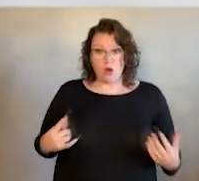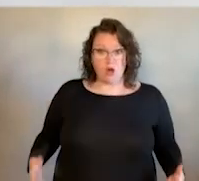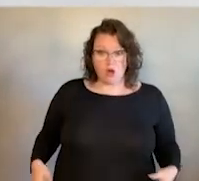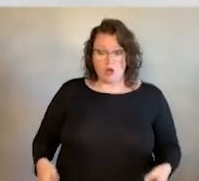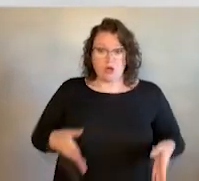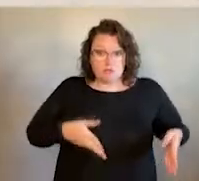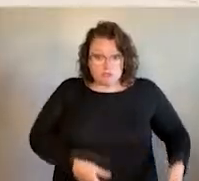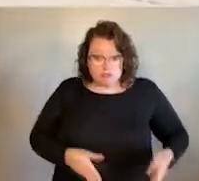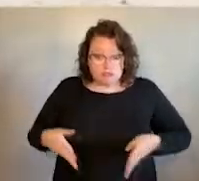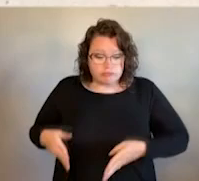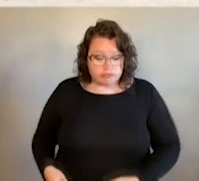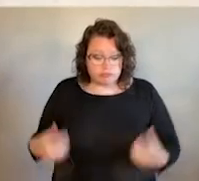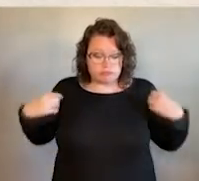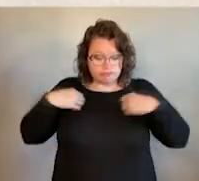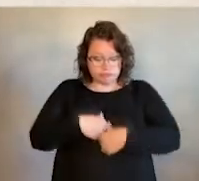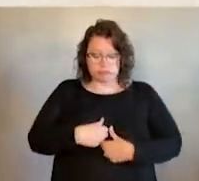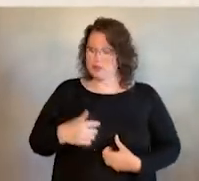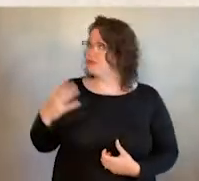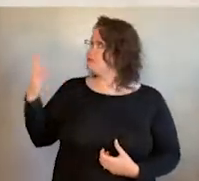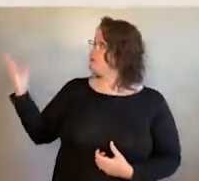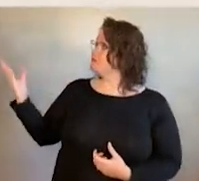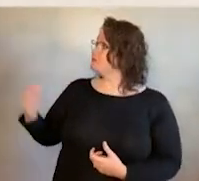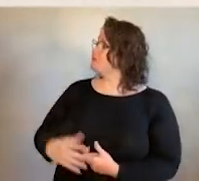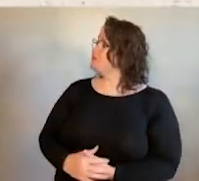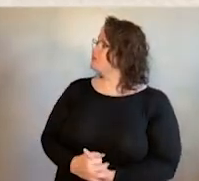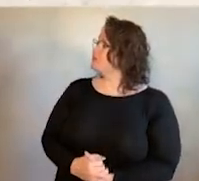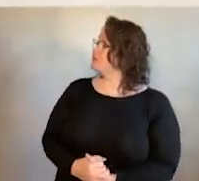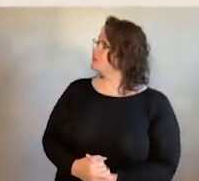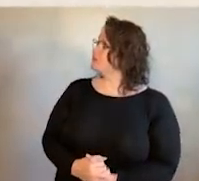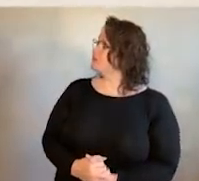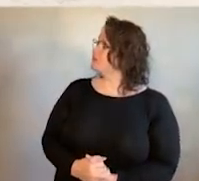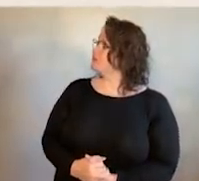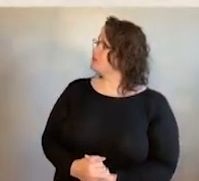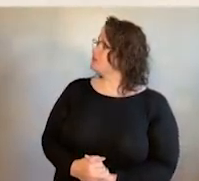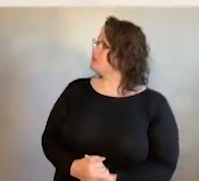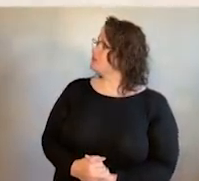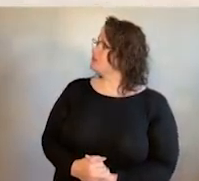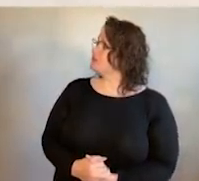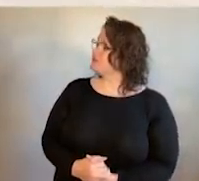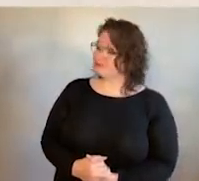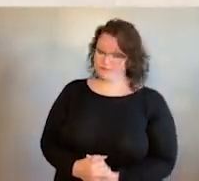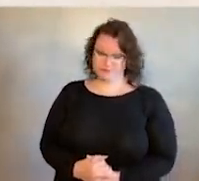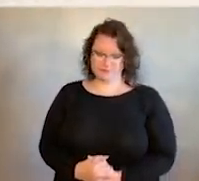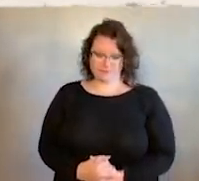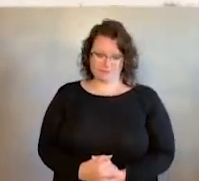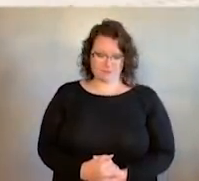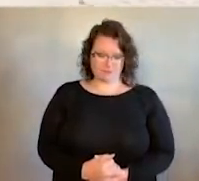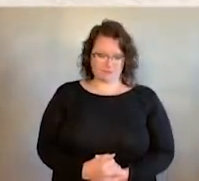stuff on?